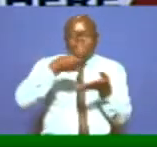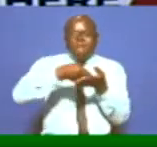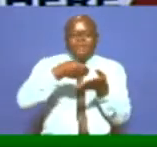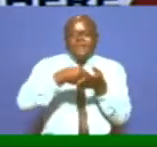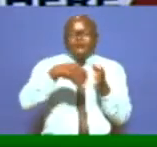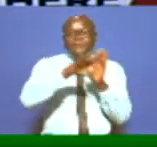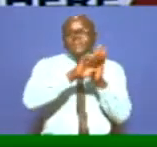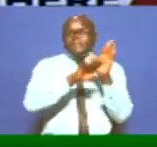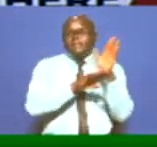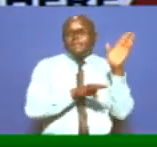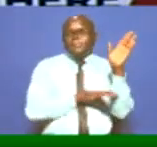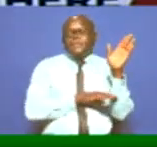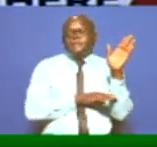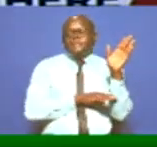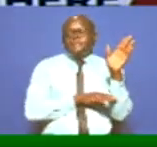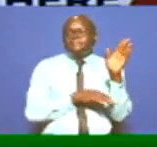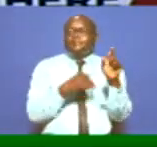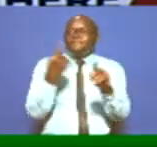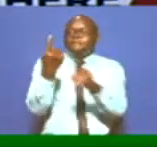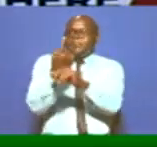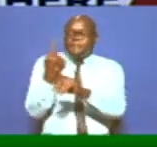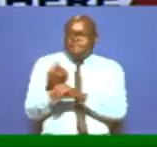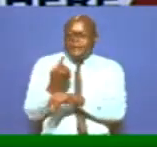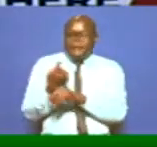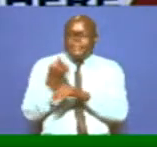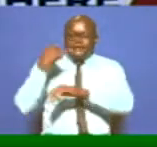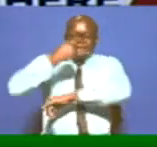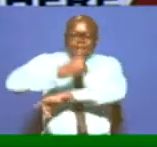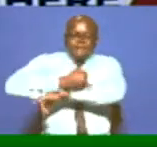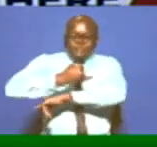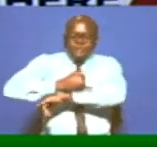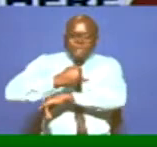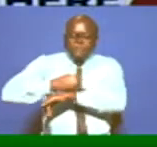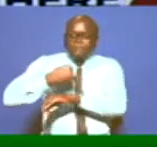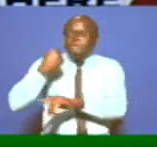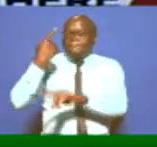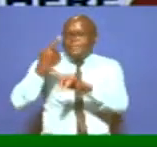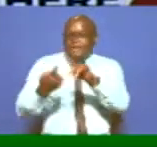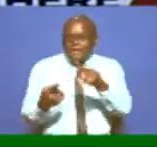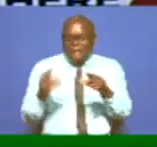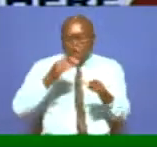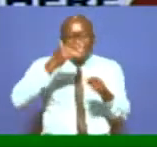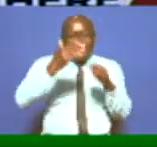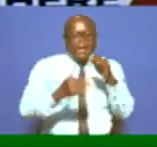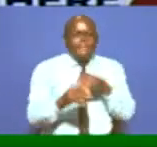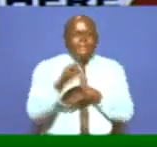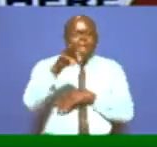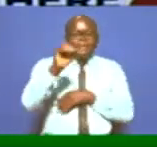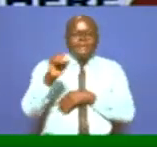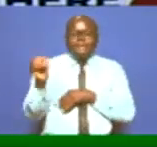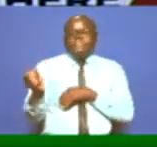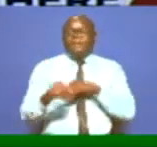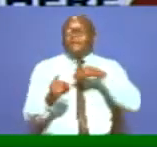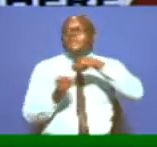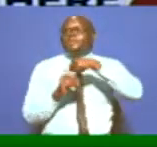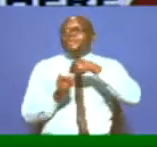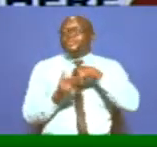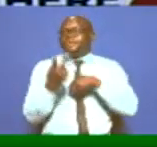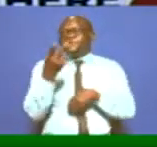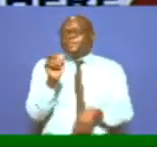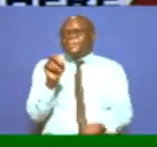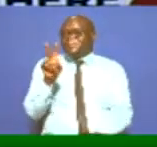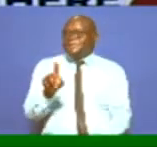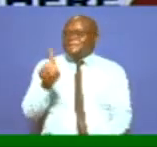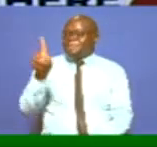statements in respect of the following institutions for the year ended 30th June 2021 and the